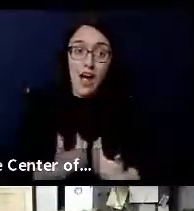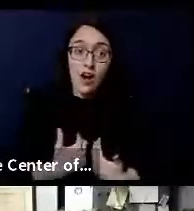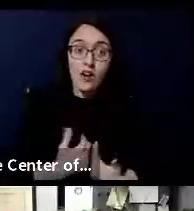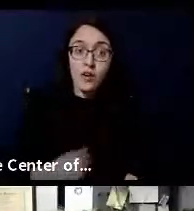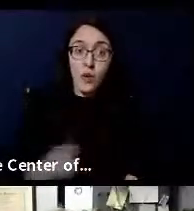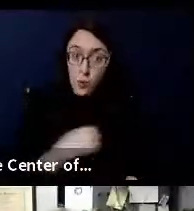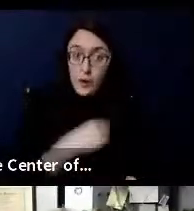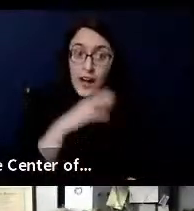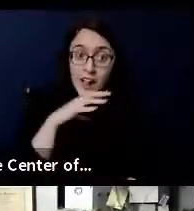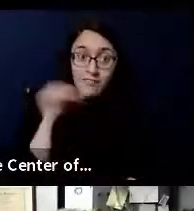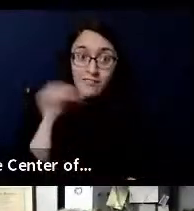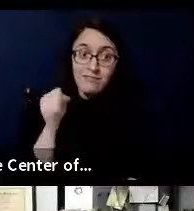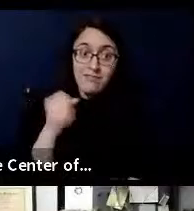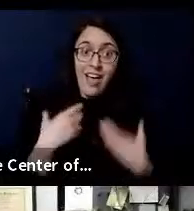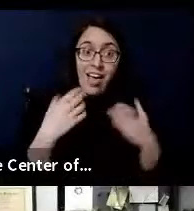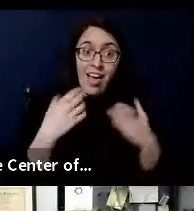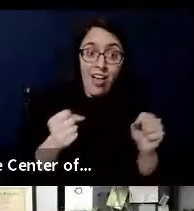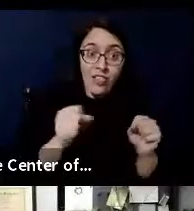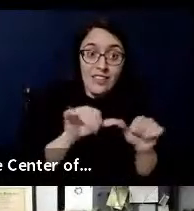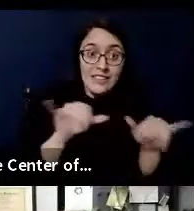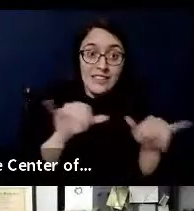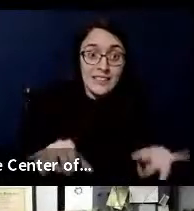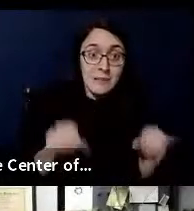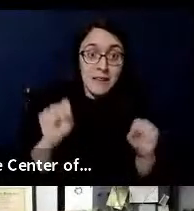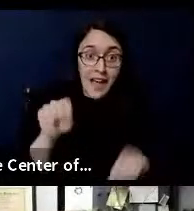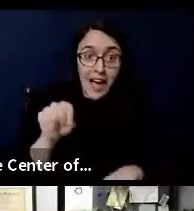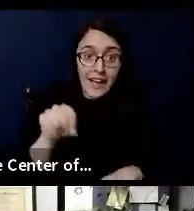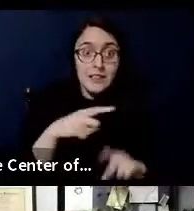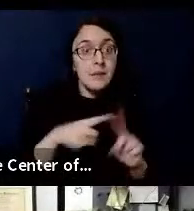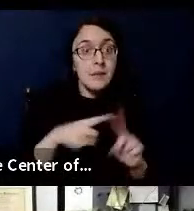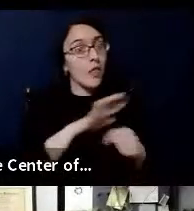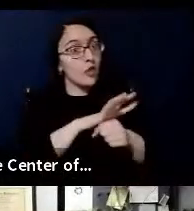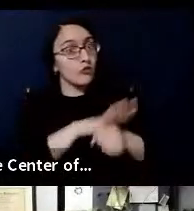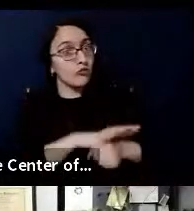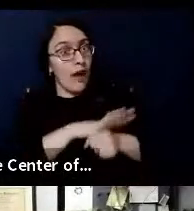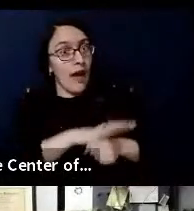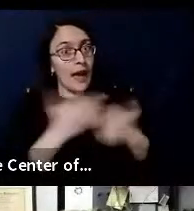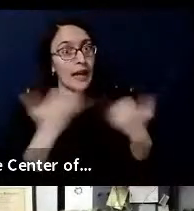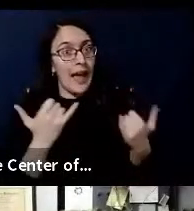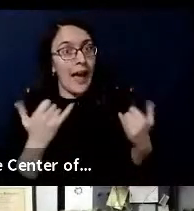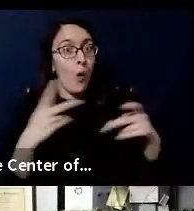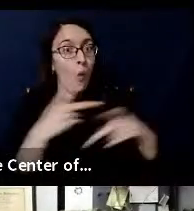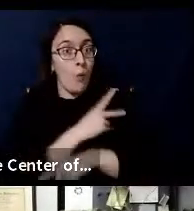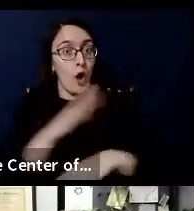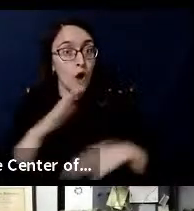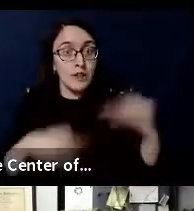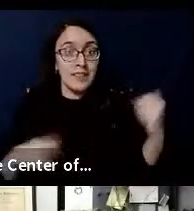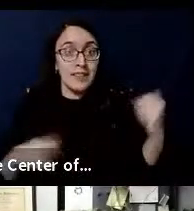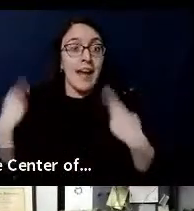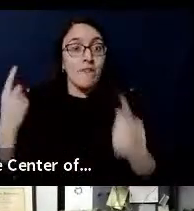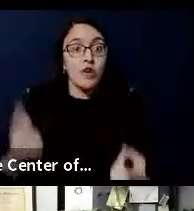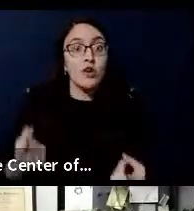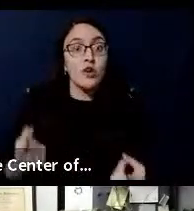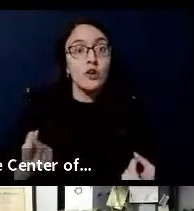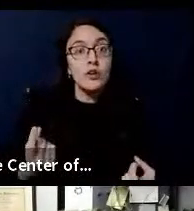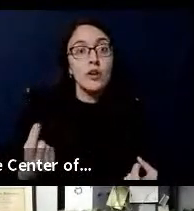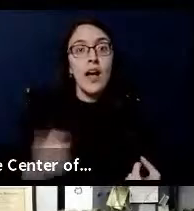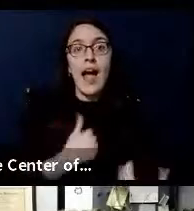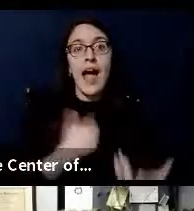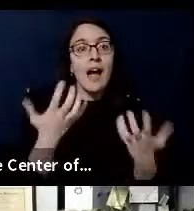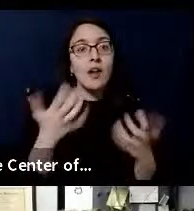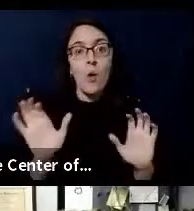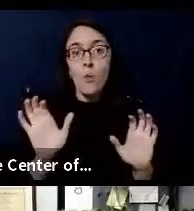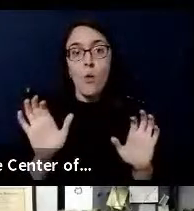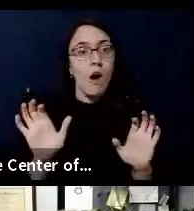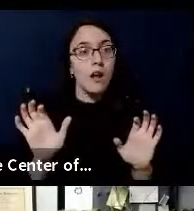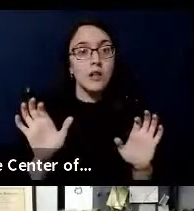system, but it's important now more than ever because the strain on the health system is greater than it's ever been. And I don't ever want to miss an